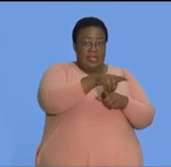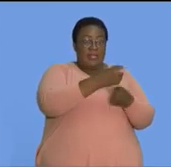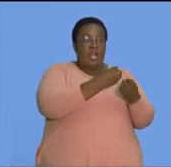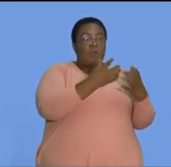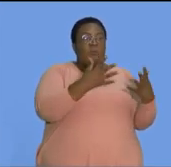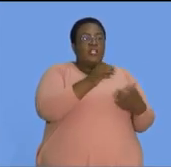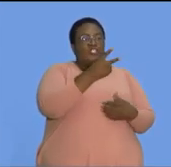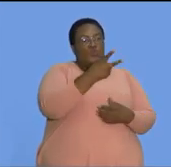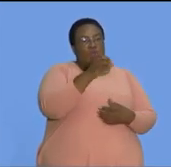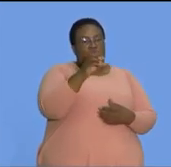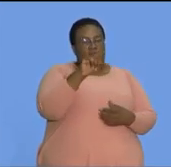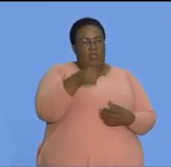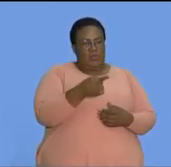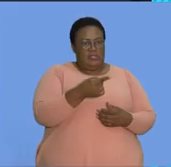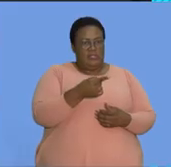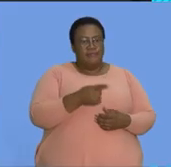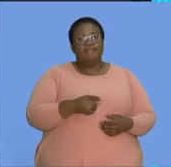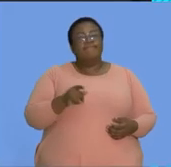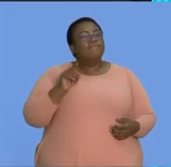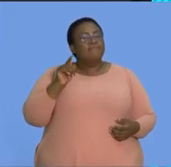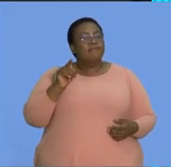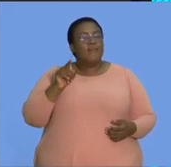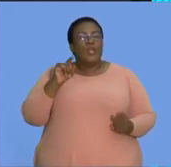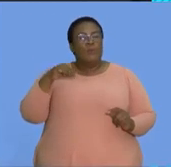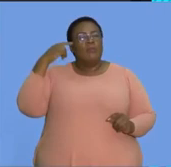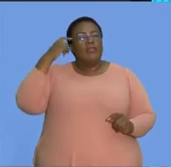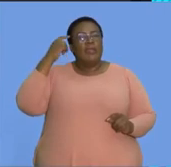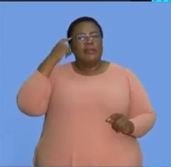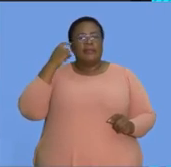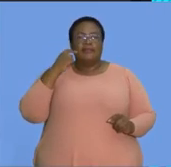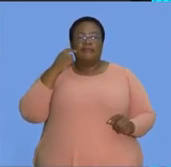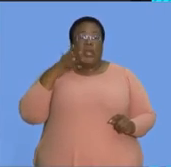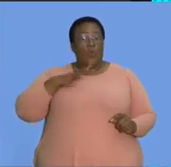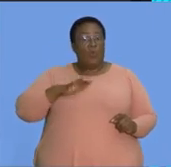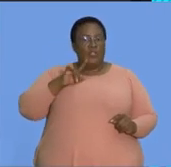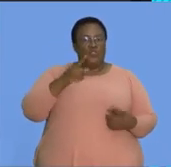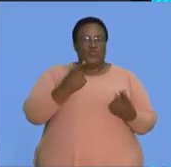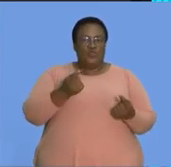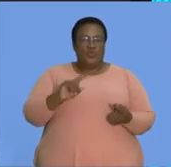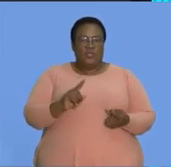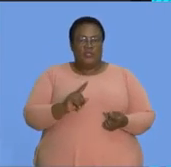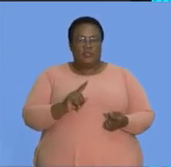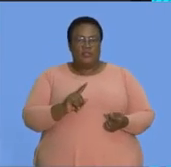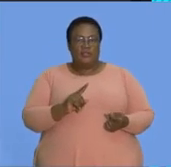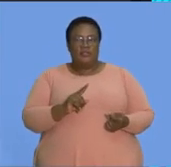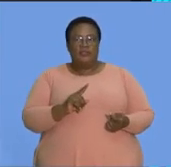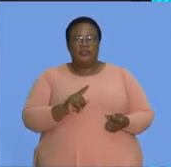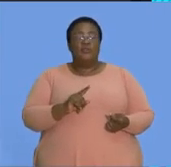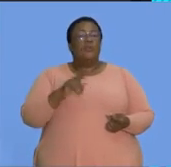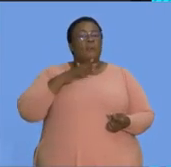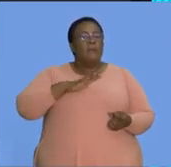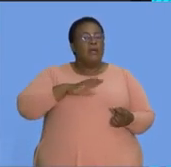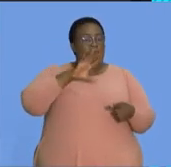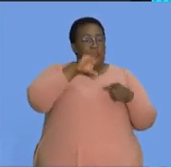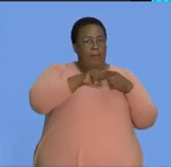from here, guys, you need to be thinking about what they want you to do clearly would be you wanting to find what